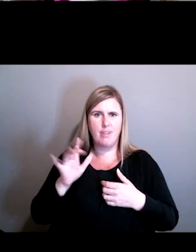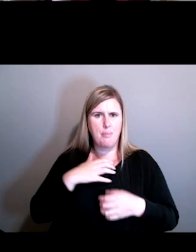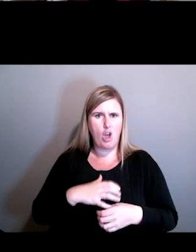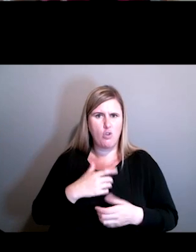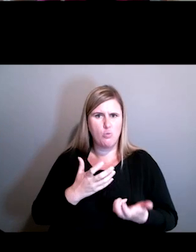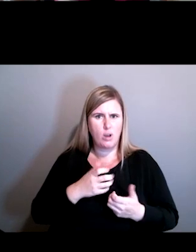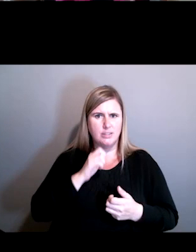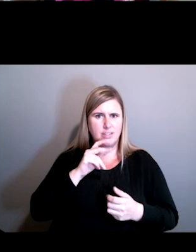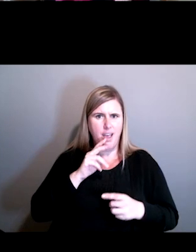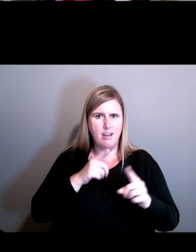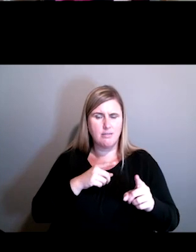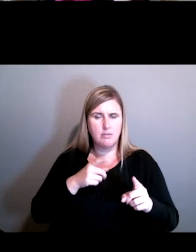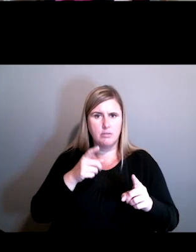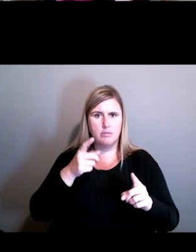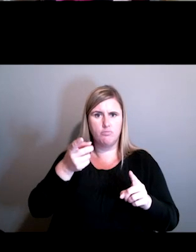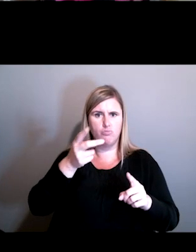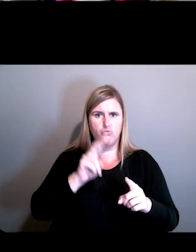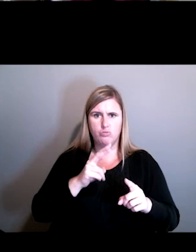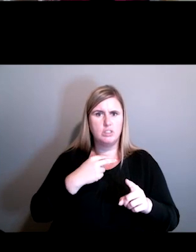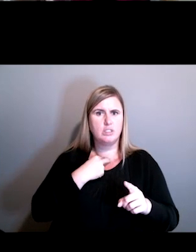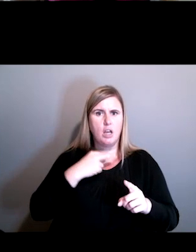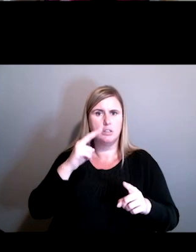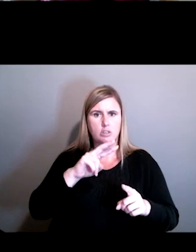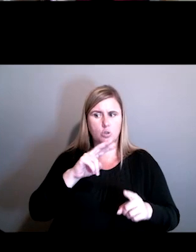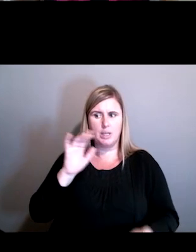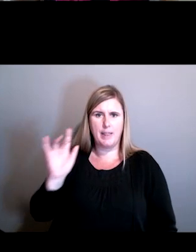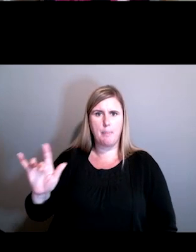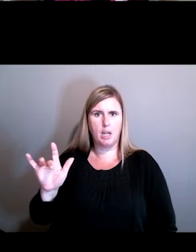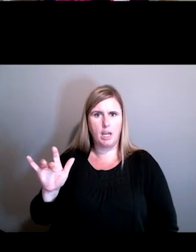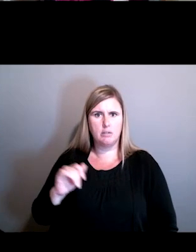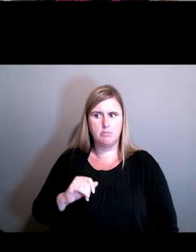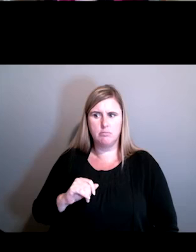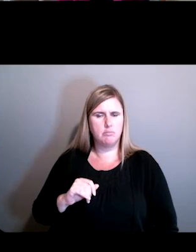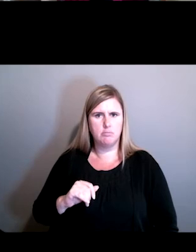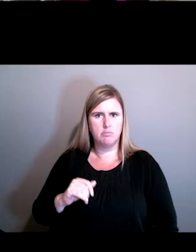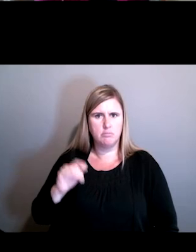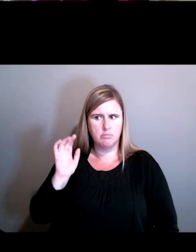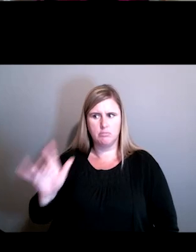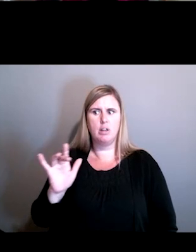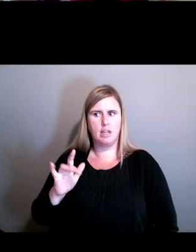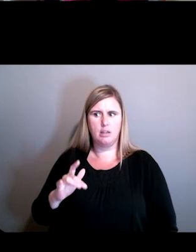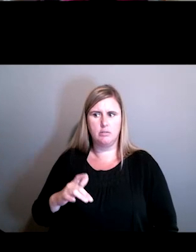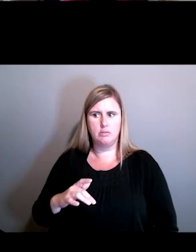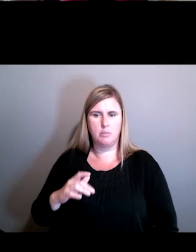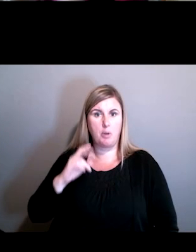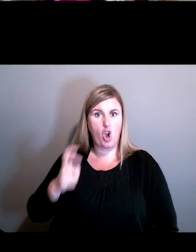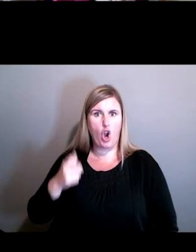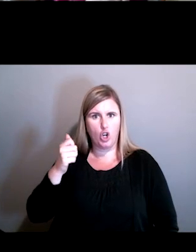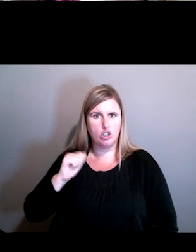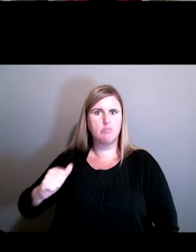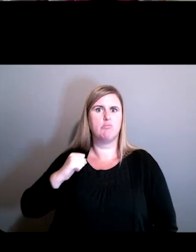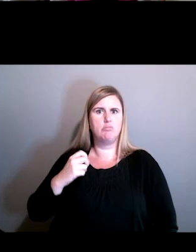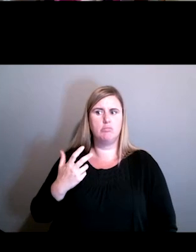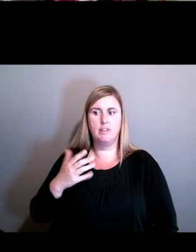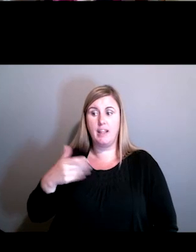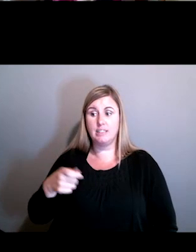fall. So you hit the button again. Doesn't work. You hit the button maybe a little bit harder this time. The next time you might go with your fist and hit the